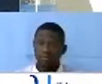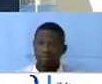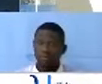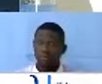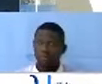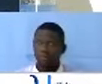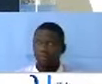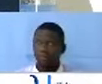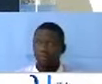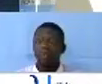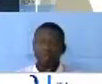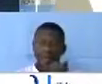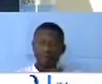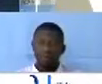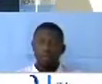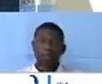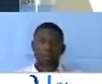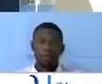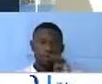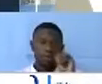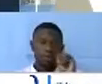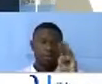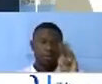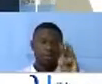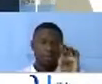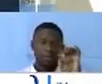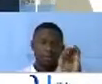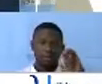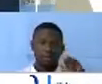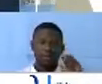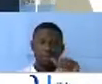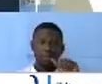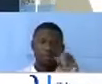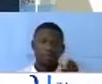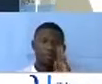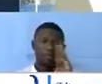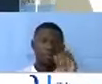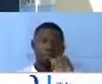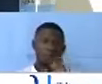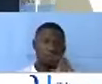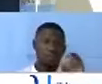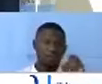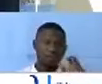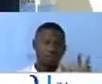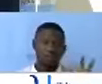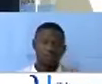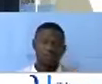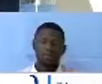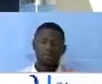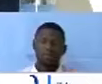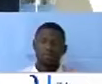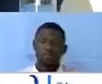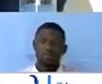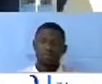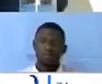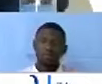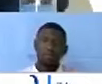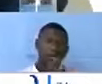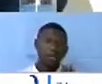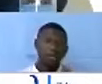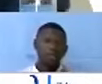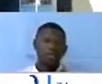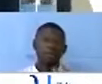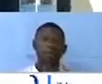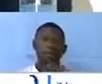That's Ibrahima Baro. Kokuma Ibrahima Baro. You had his testimony. Yeah, the reason why I said it's not true. And Ibrahima Baro